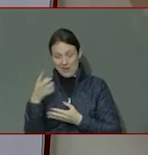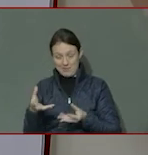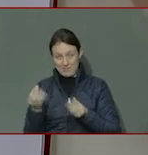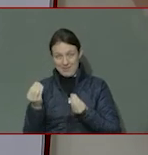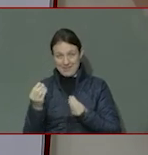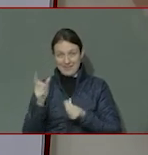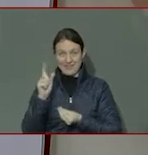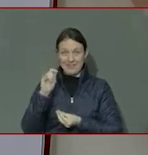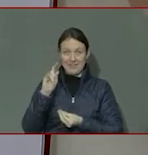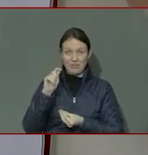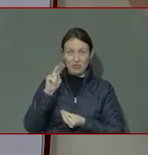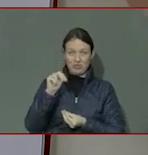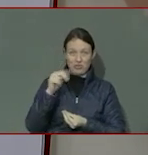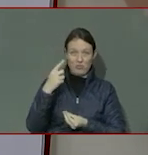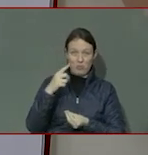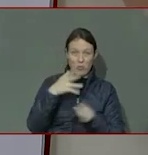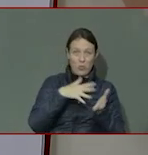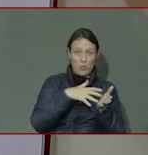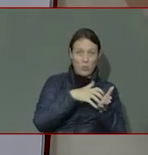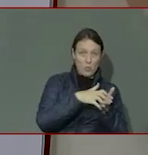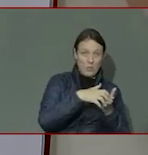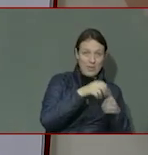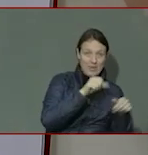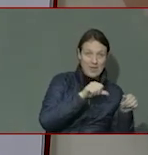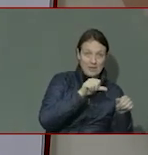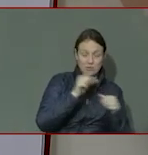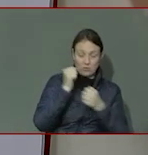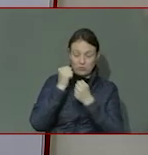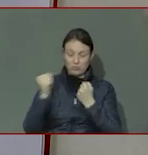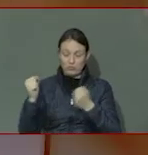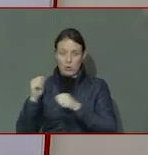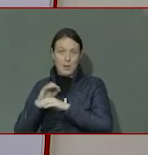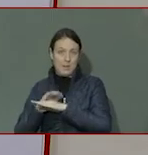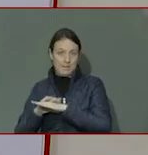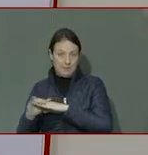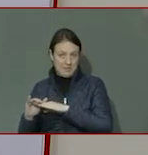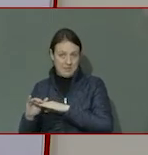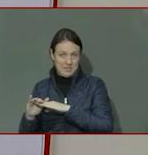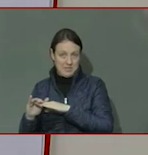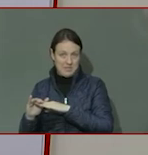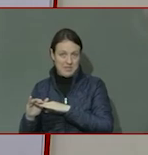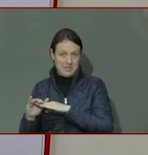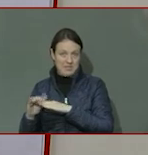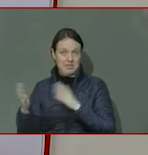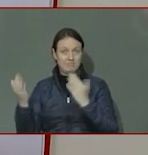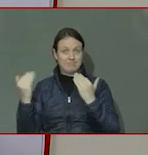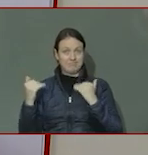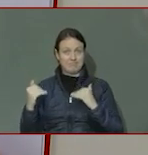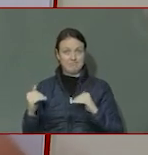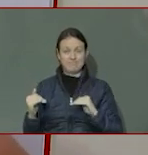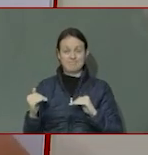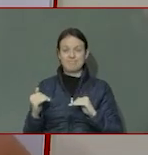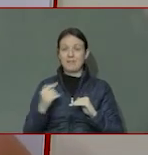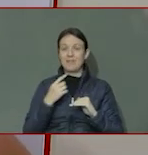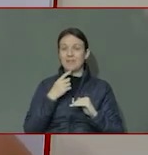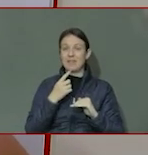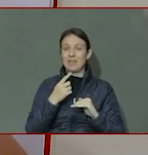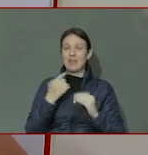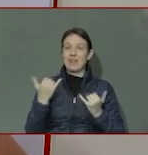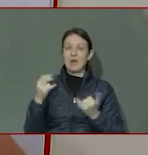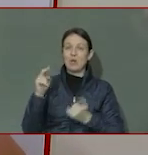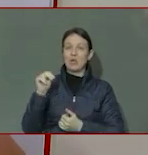titration between a weak acid and a strong base. And then the end point of